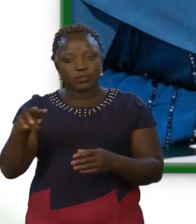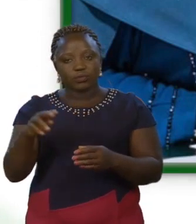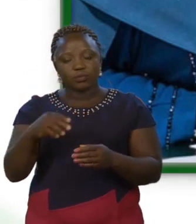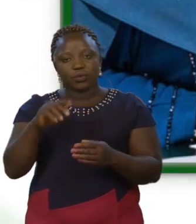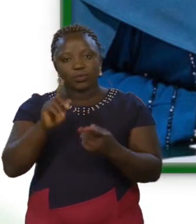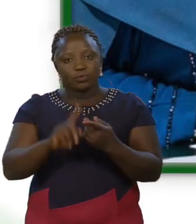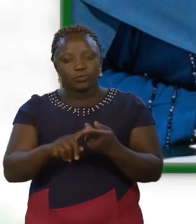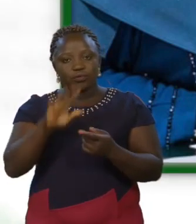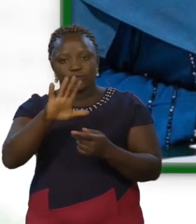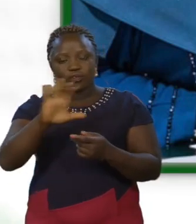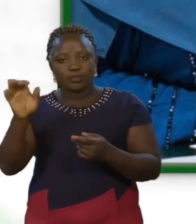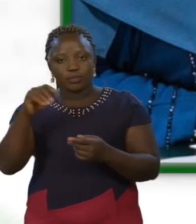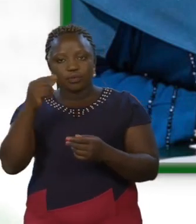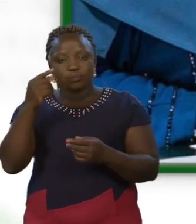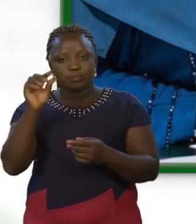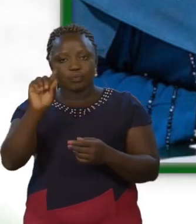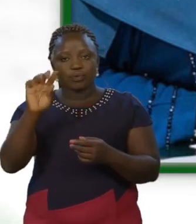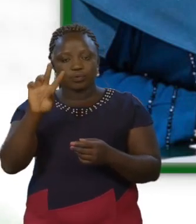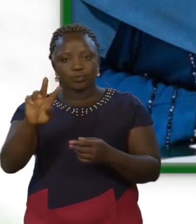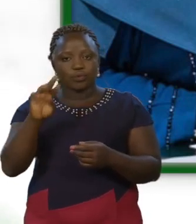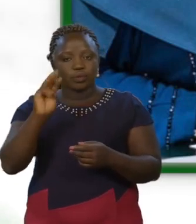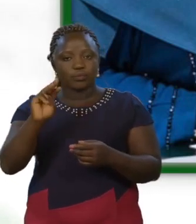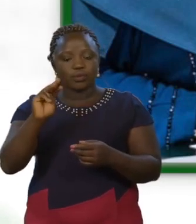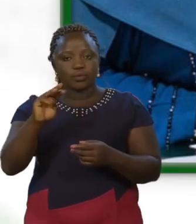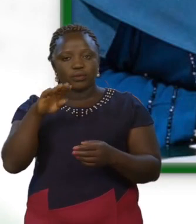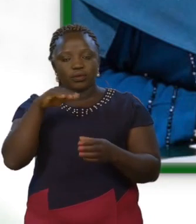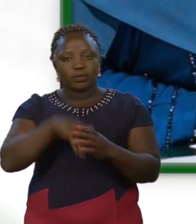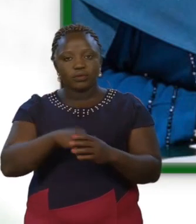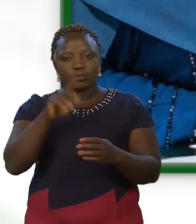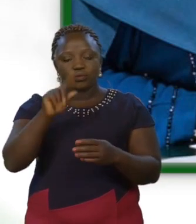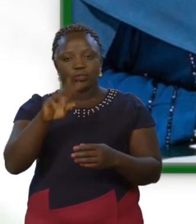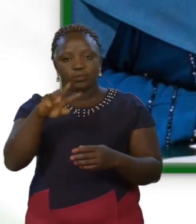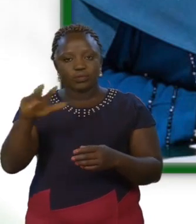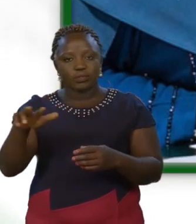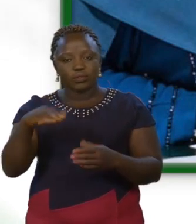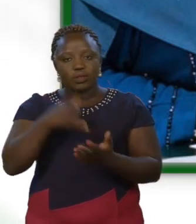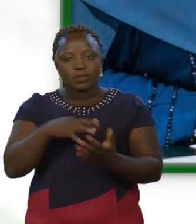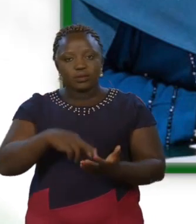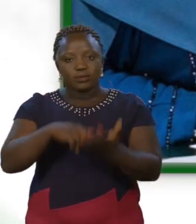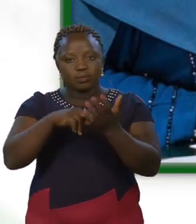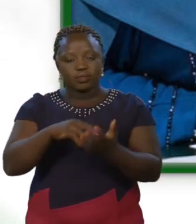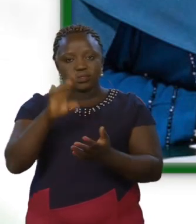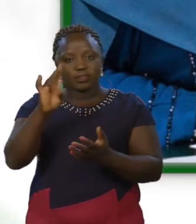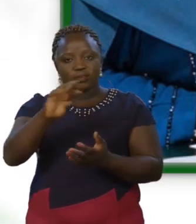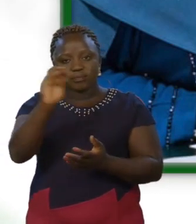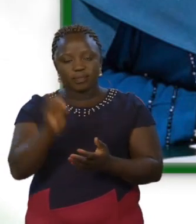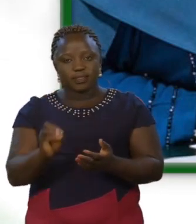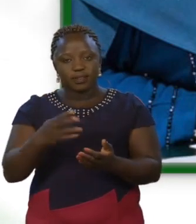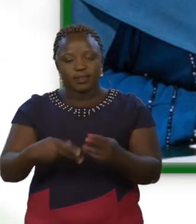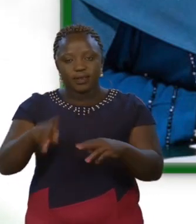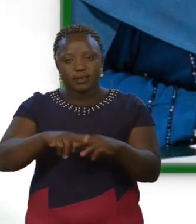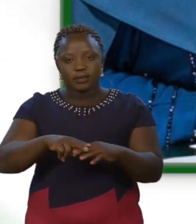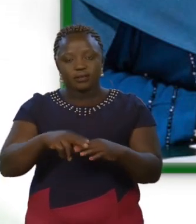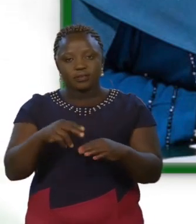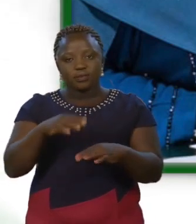of 512.5 billion naira in 2023. These represent a 7% increase over